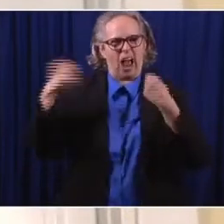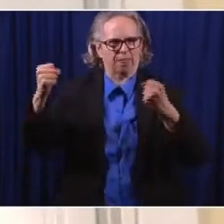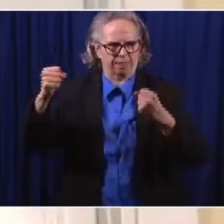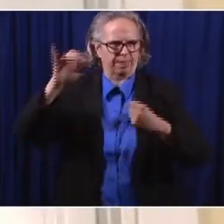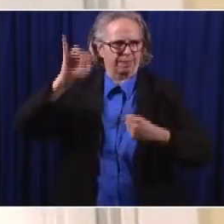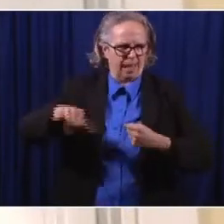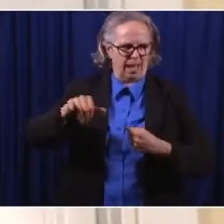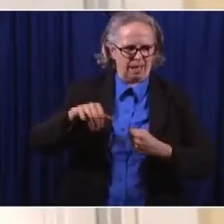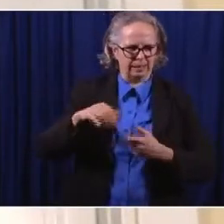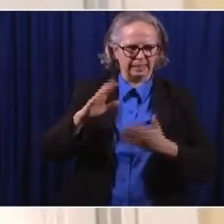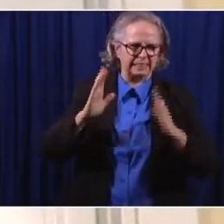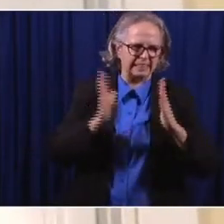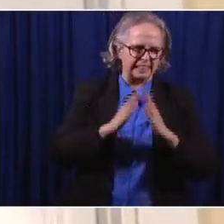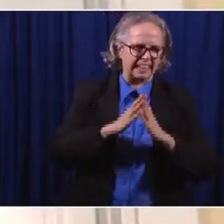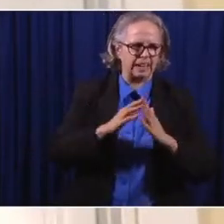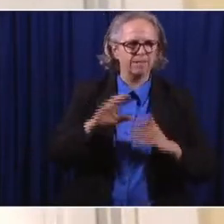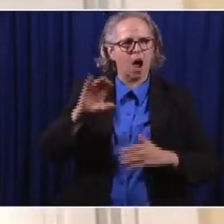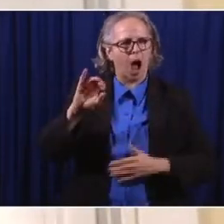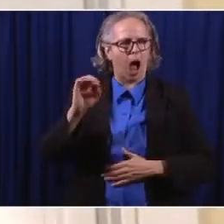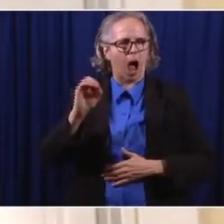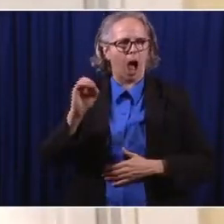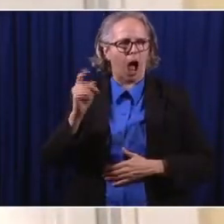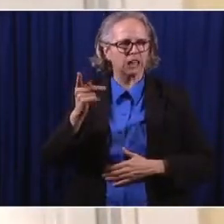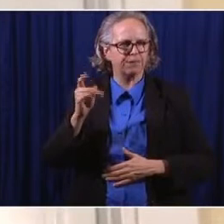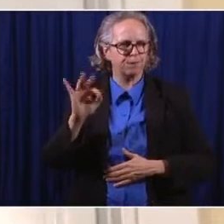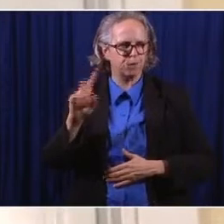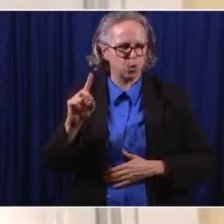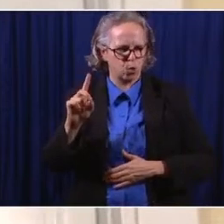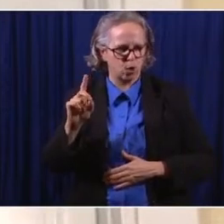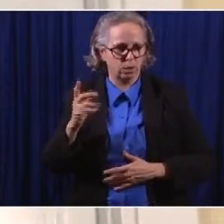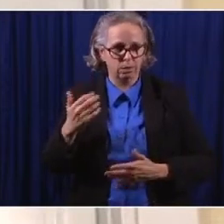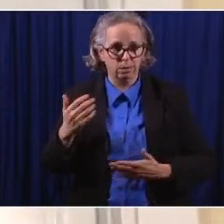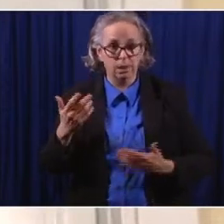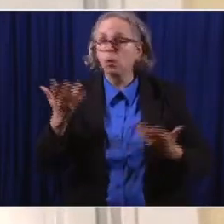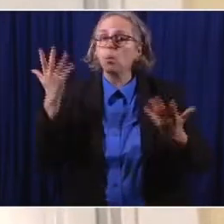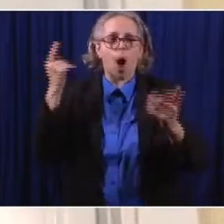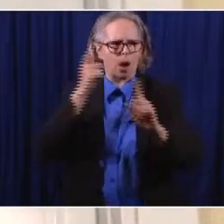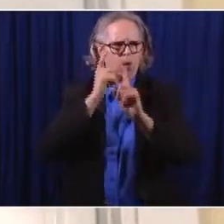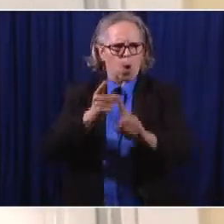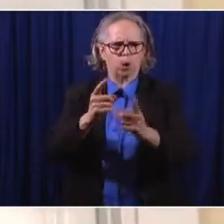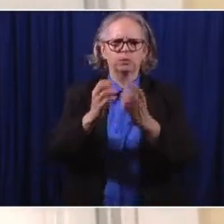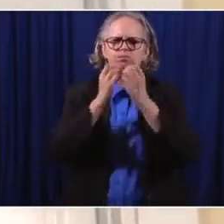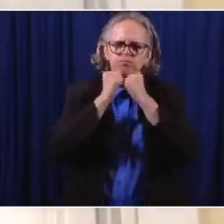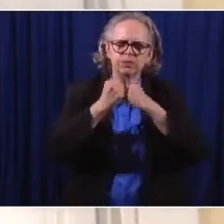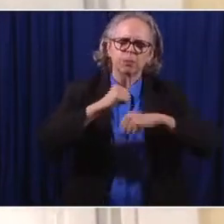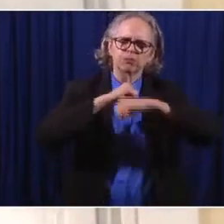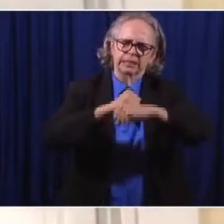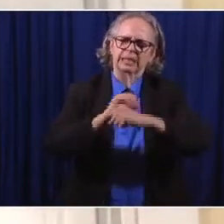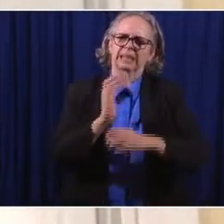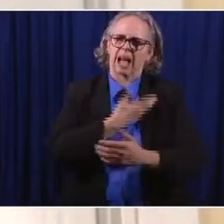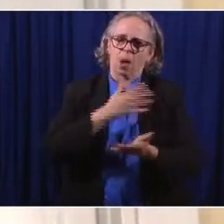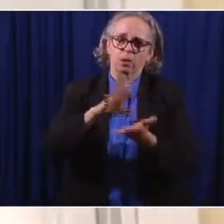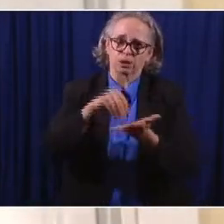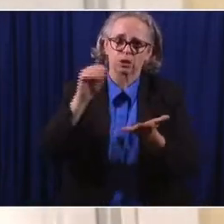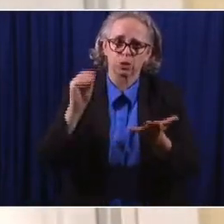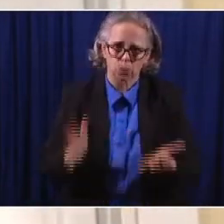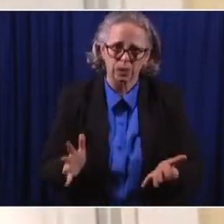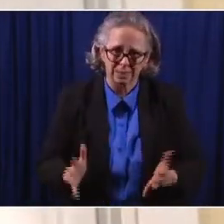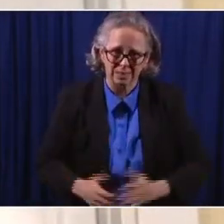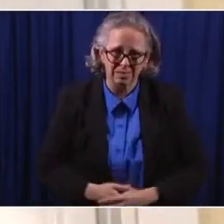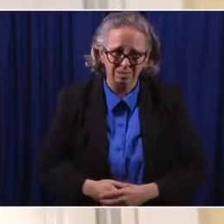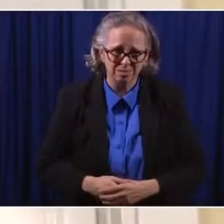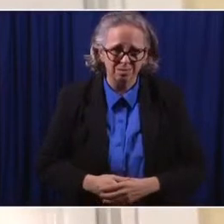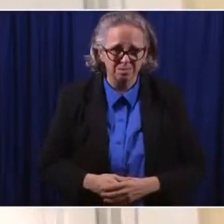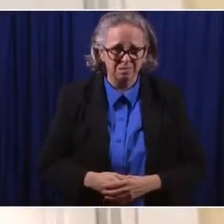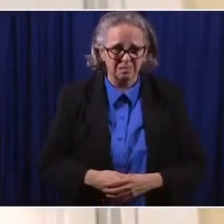our university community and the residents of Northwest Butler County. Well, we began this semester with the vast majority